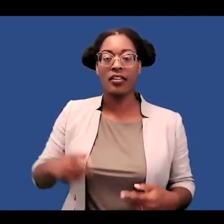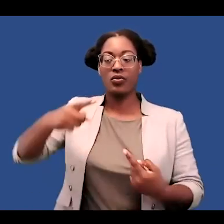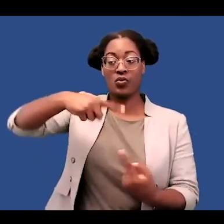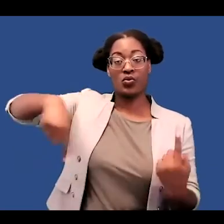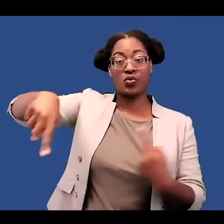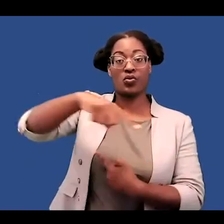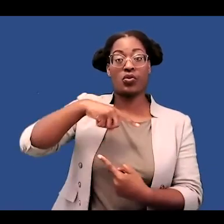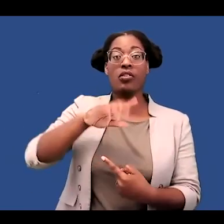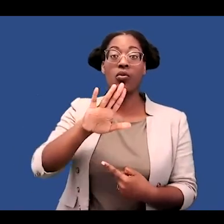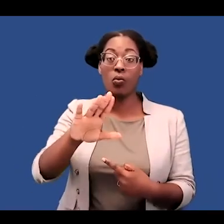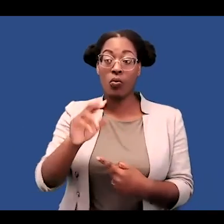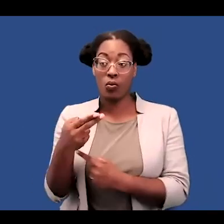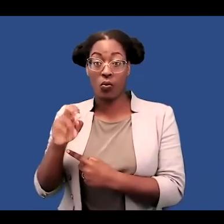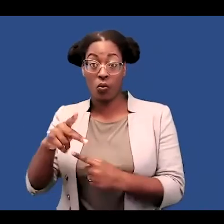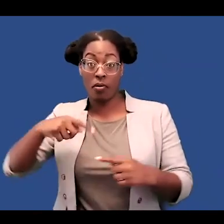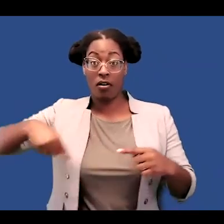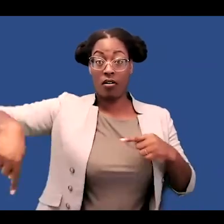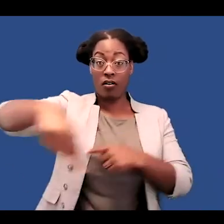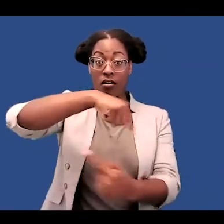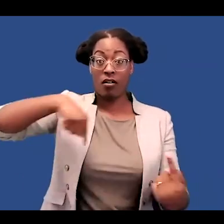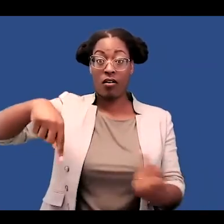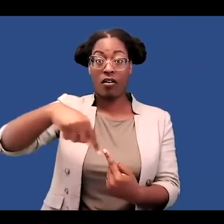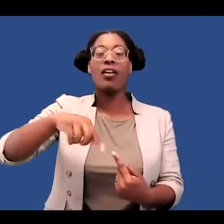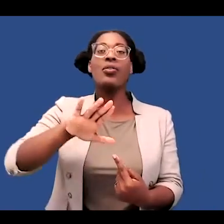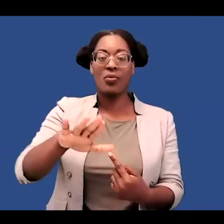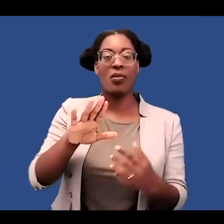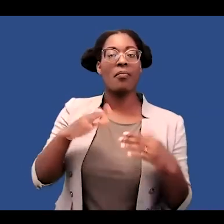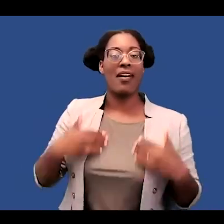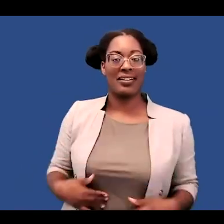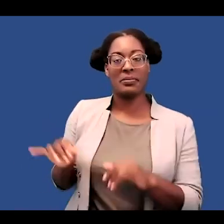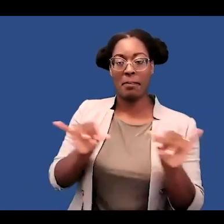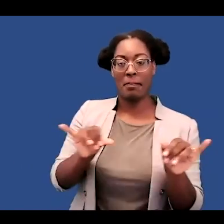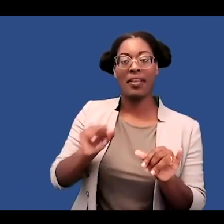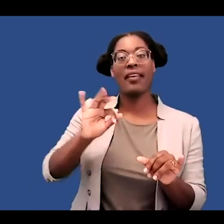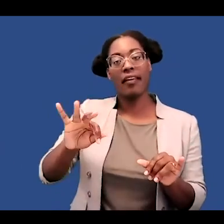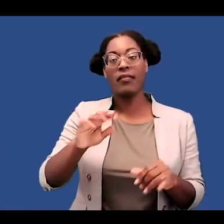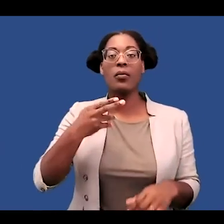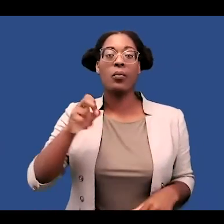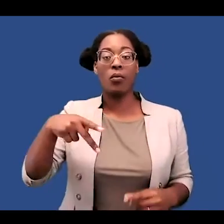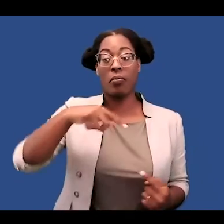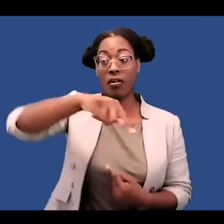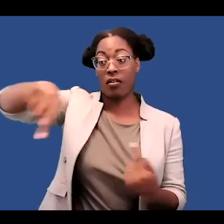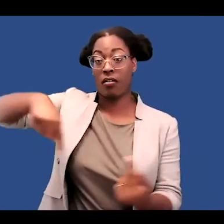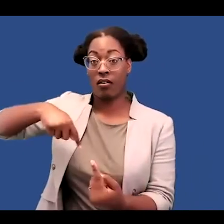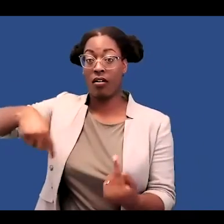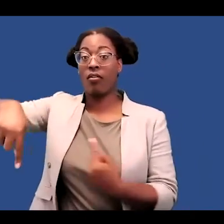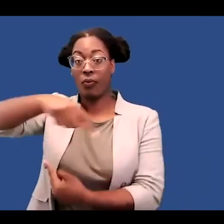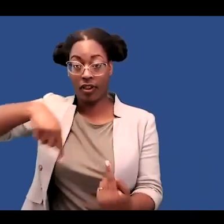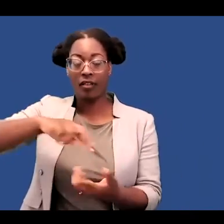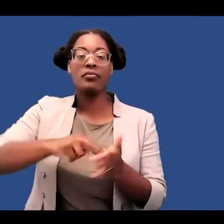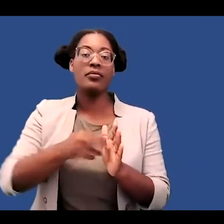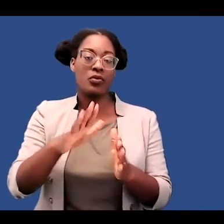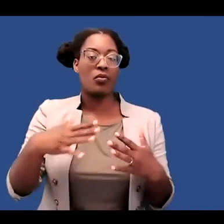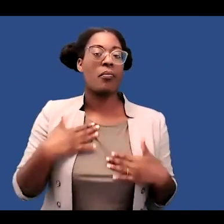spin. Once you made a complete circle coming back to the front, automatically throw your hips back into